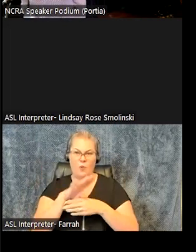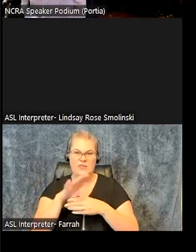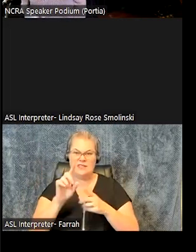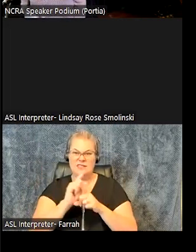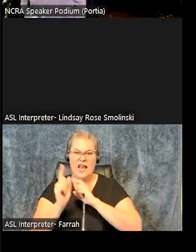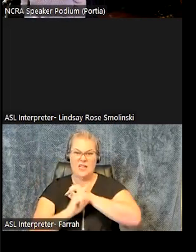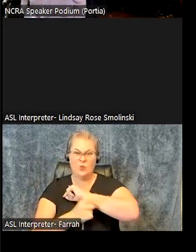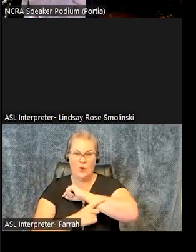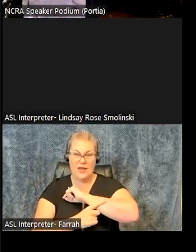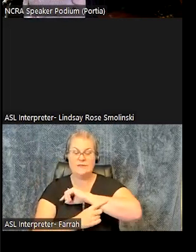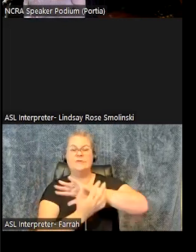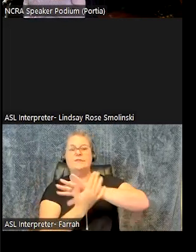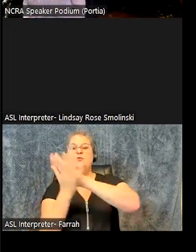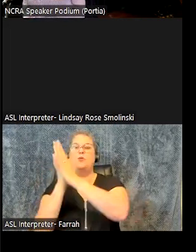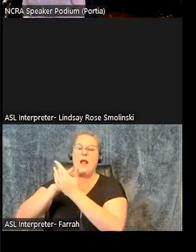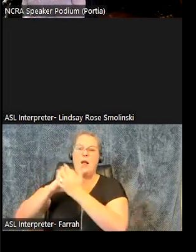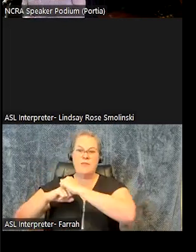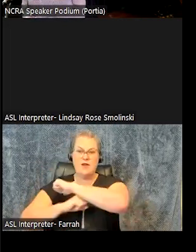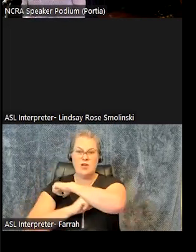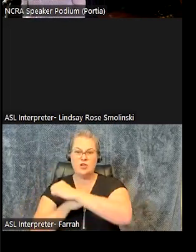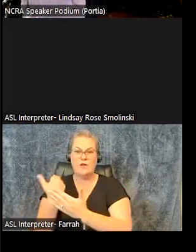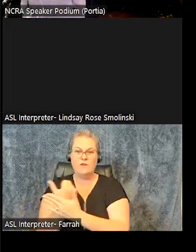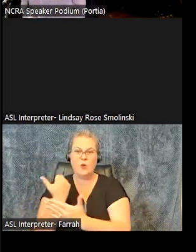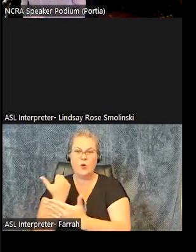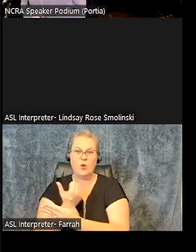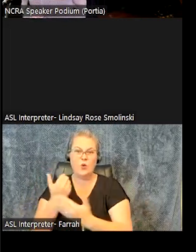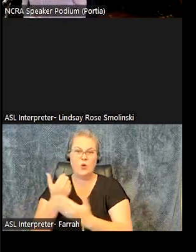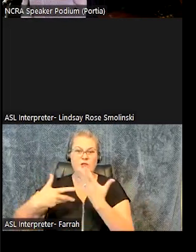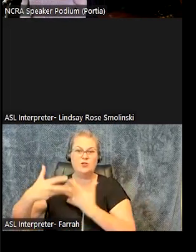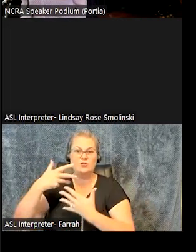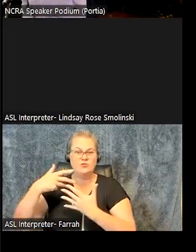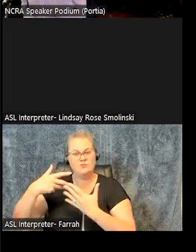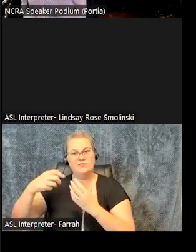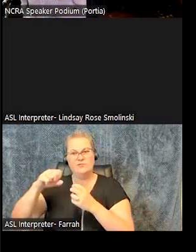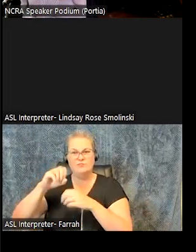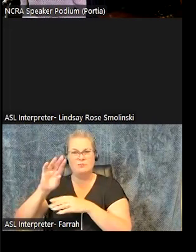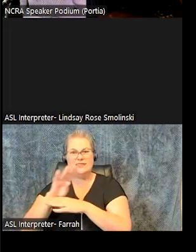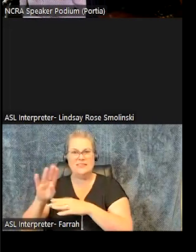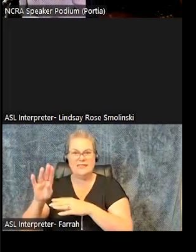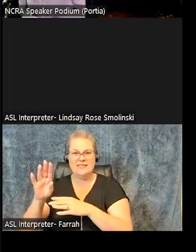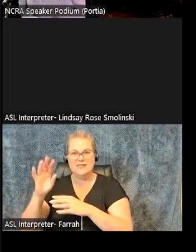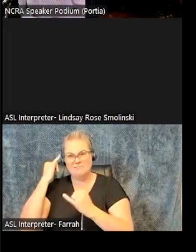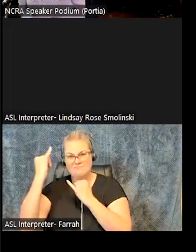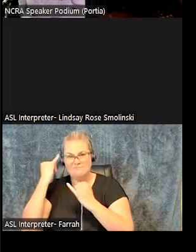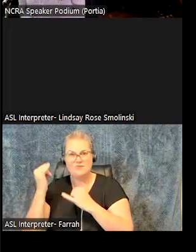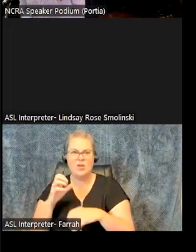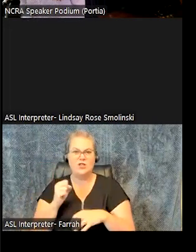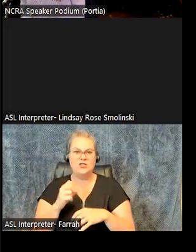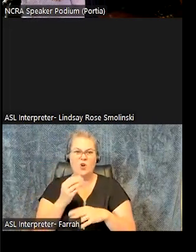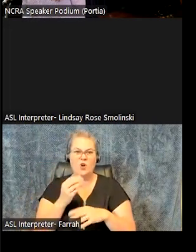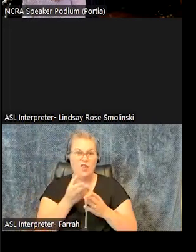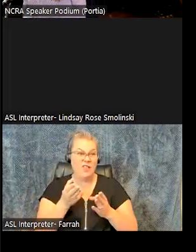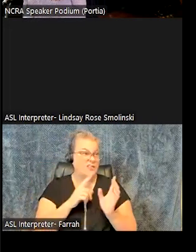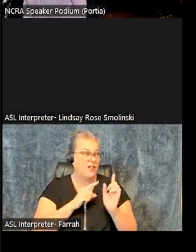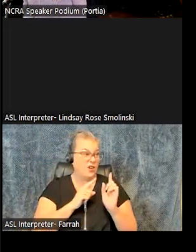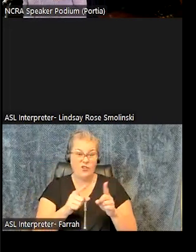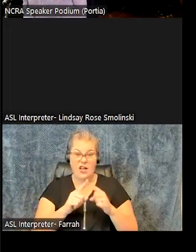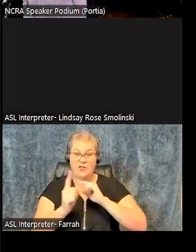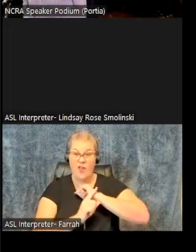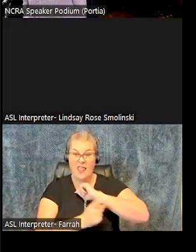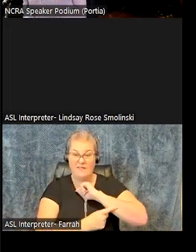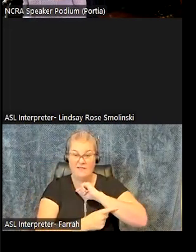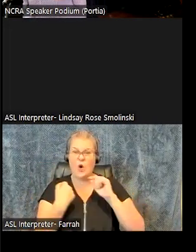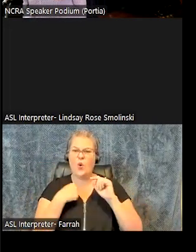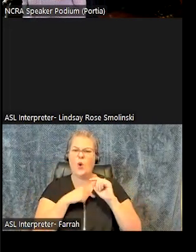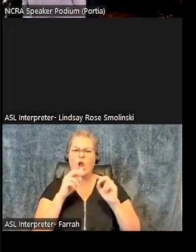the foundation of new social business ventures. So material streams that are headed to the landfill, we're looking for new ways